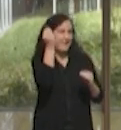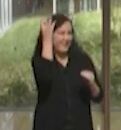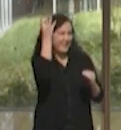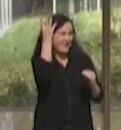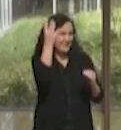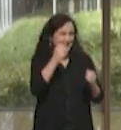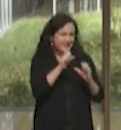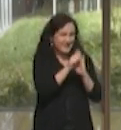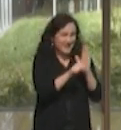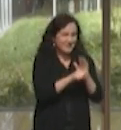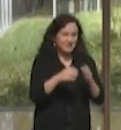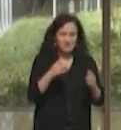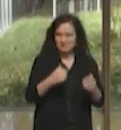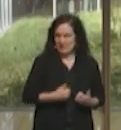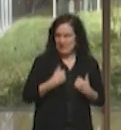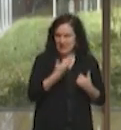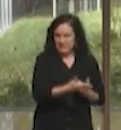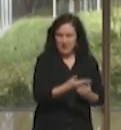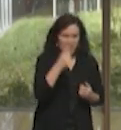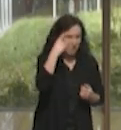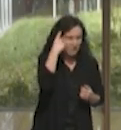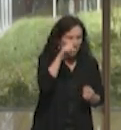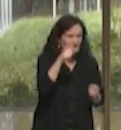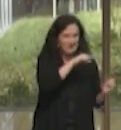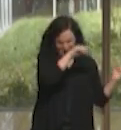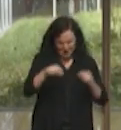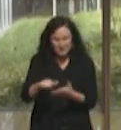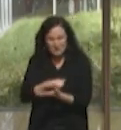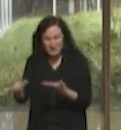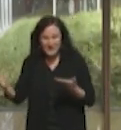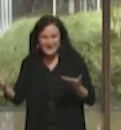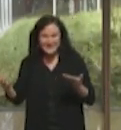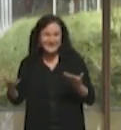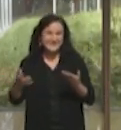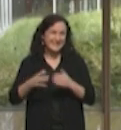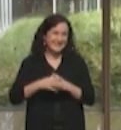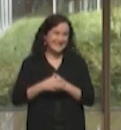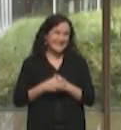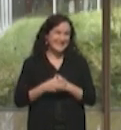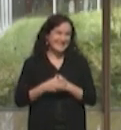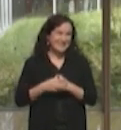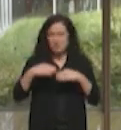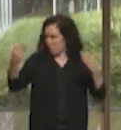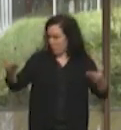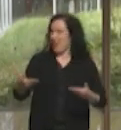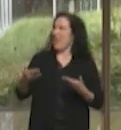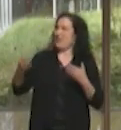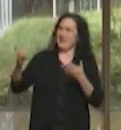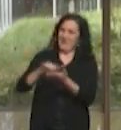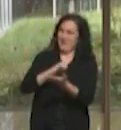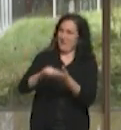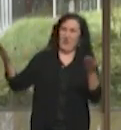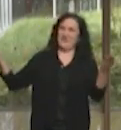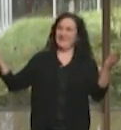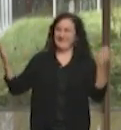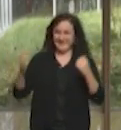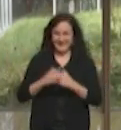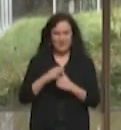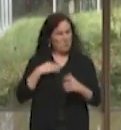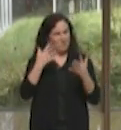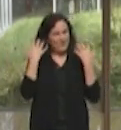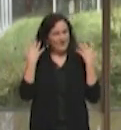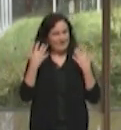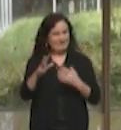living there? Come to New York. Or as Taylor Swift would say, welcome to New York, right? We're